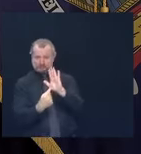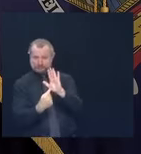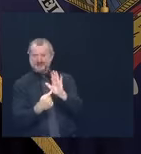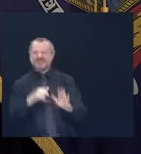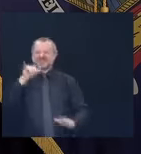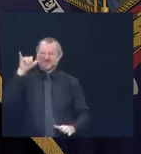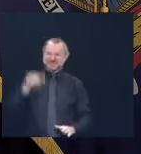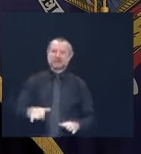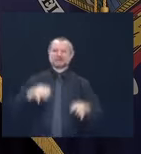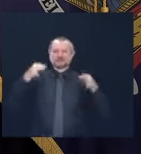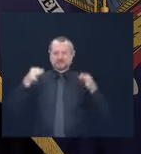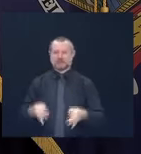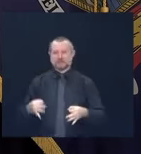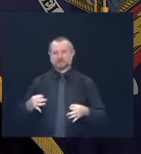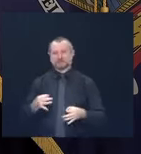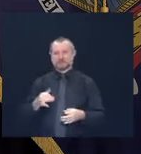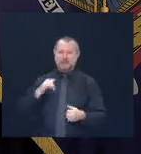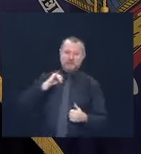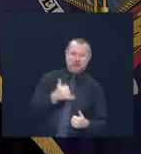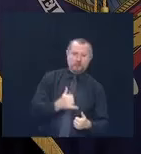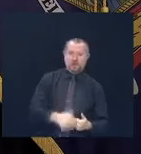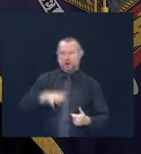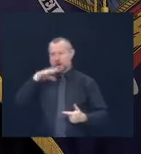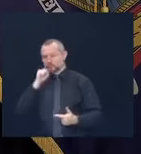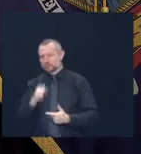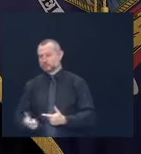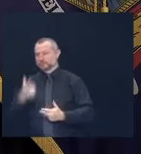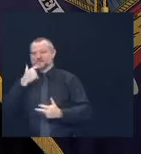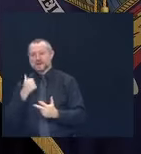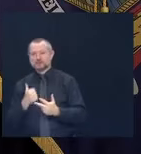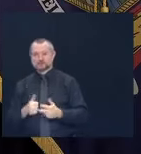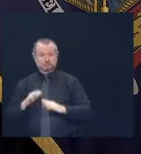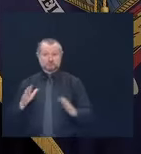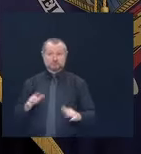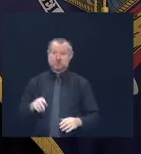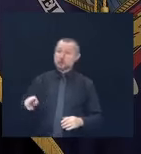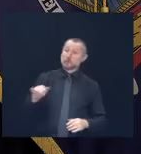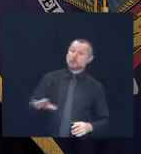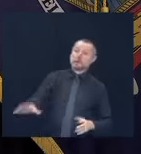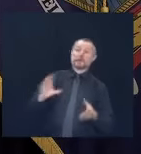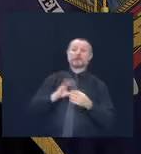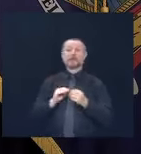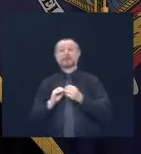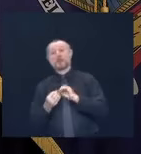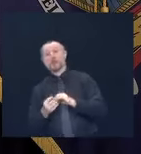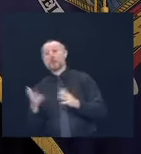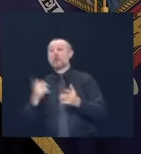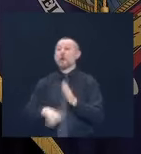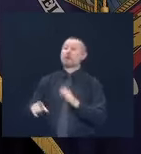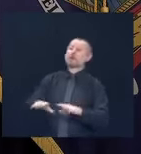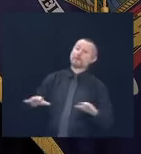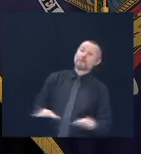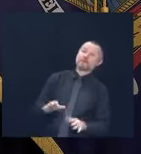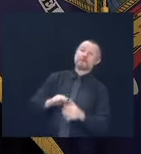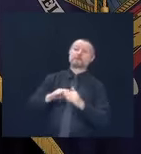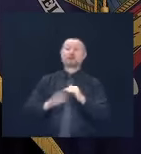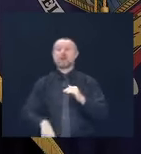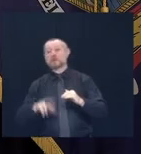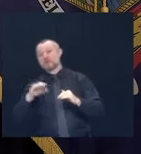any action. The only relevance of the city's number is what they do below